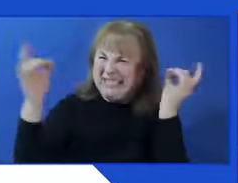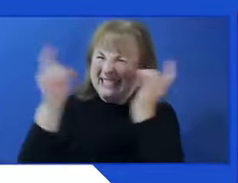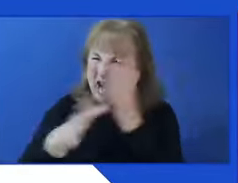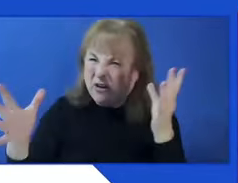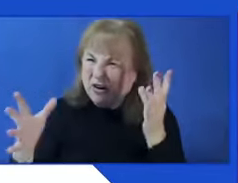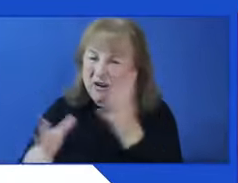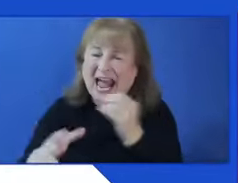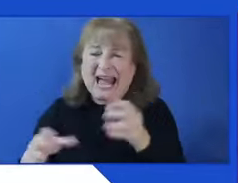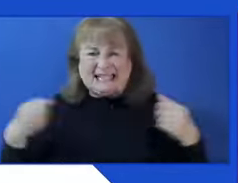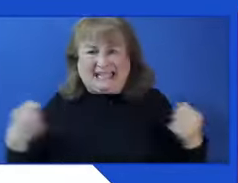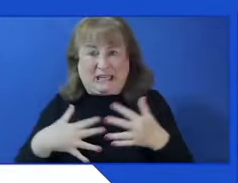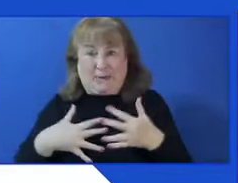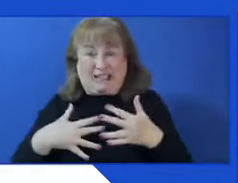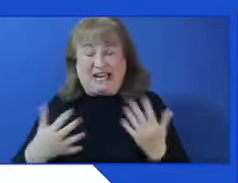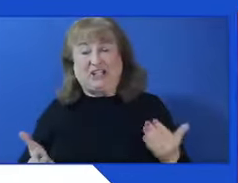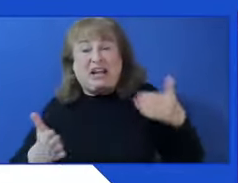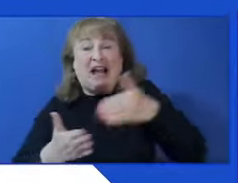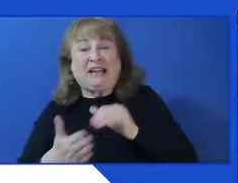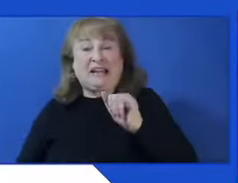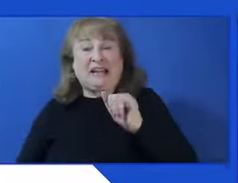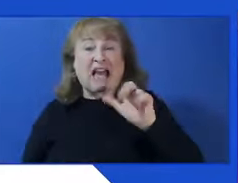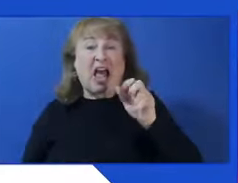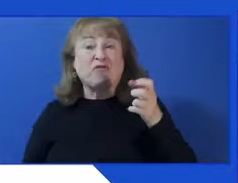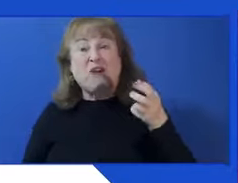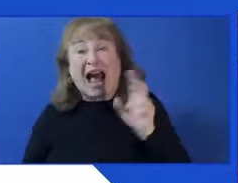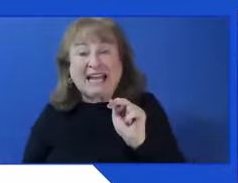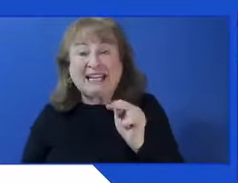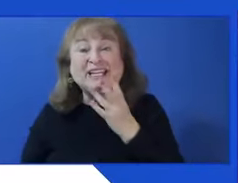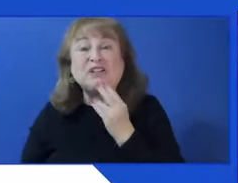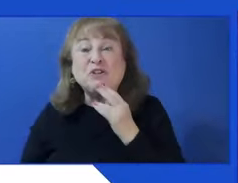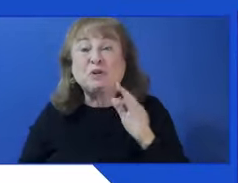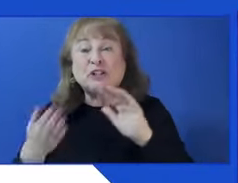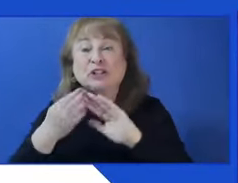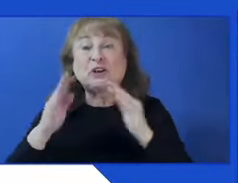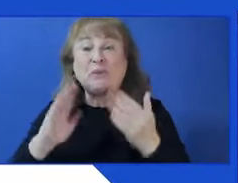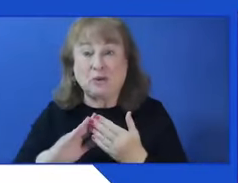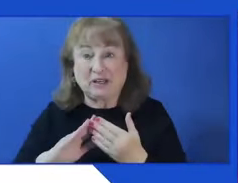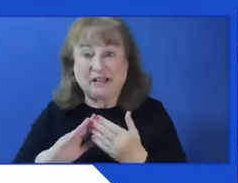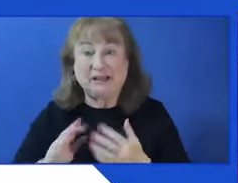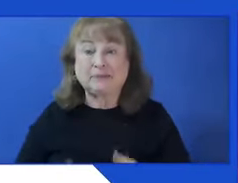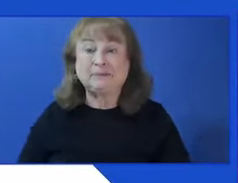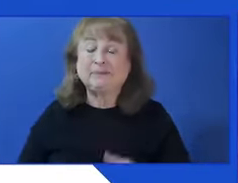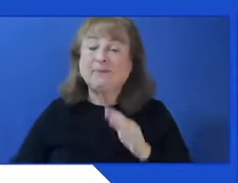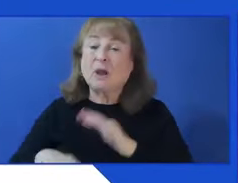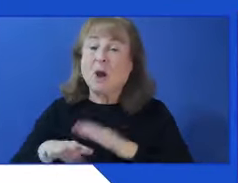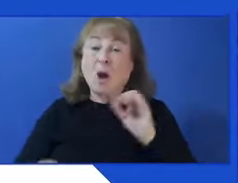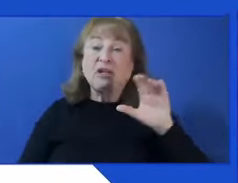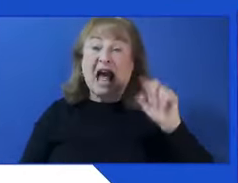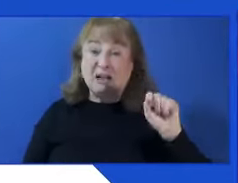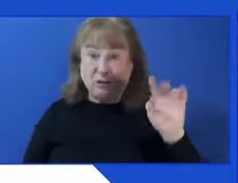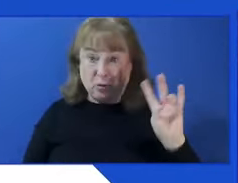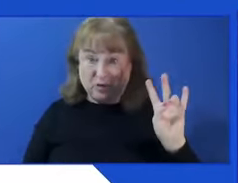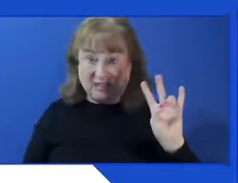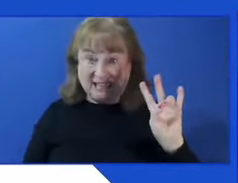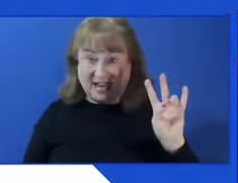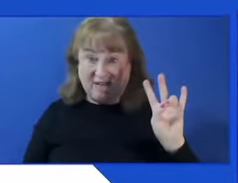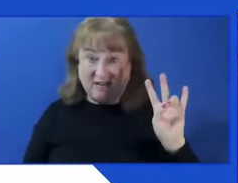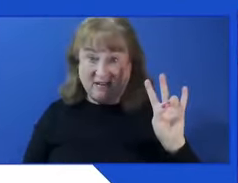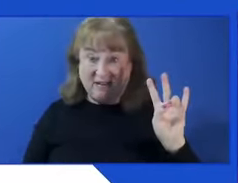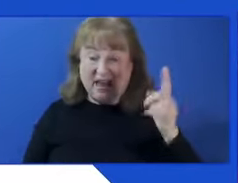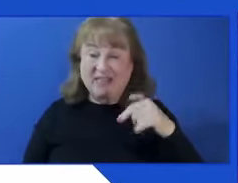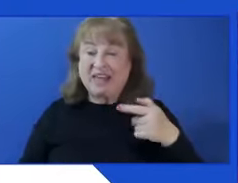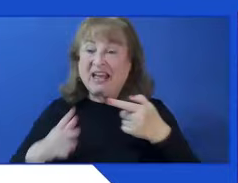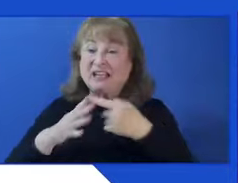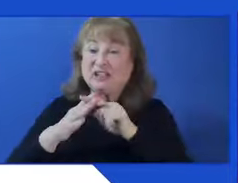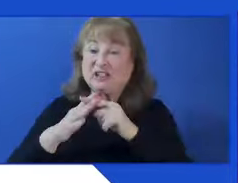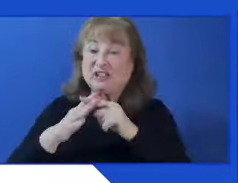intimidation against the Iranian Jewish community. On October 7th, they waged that